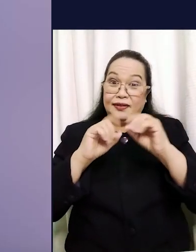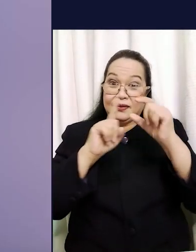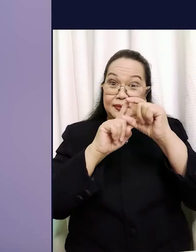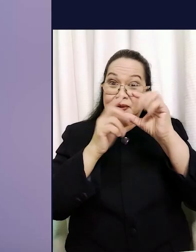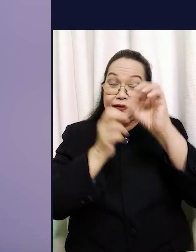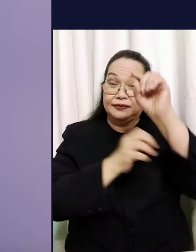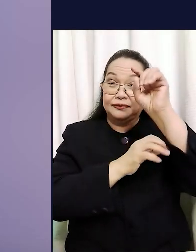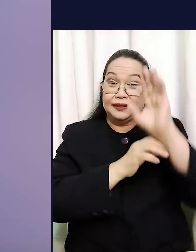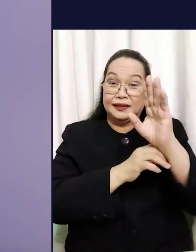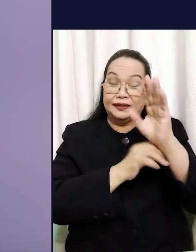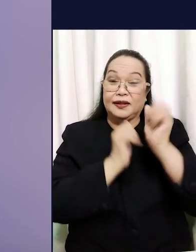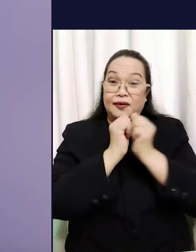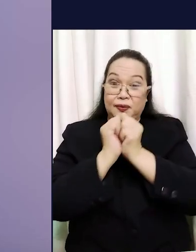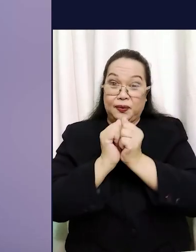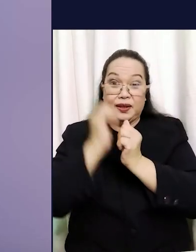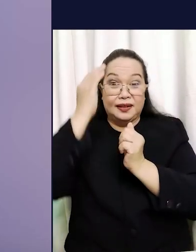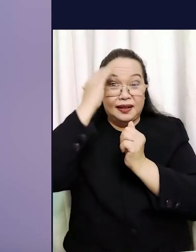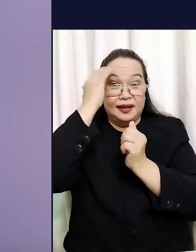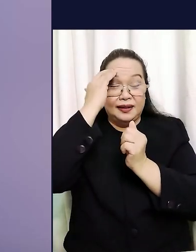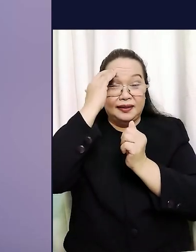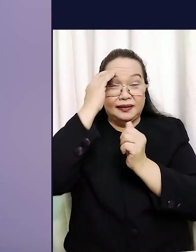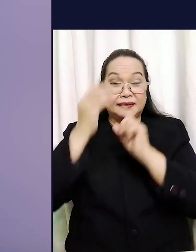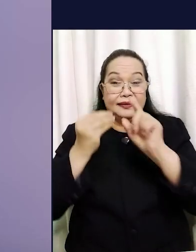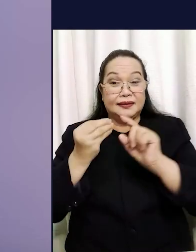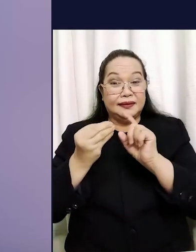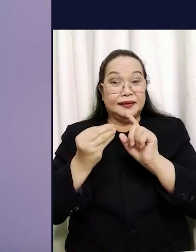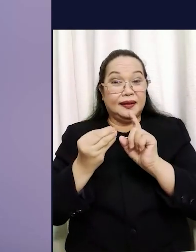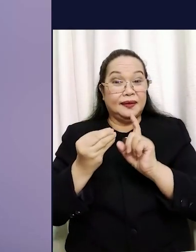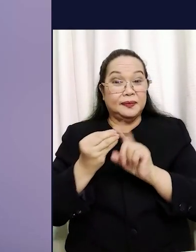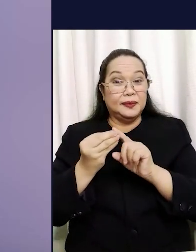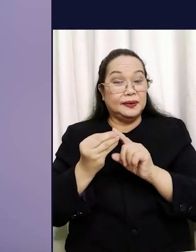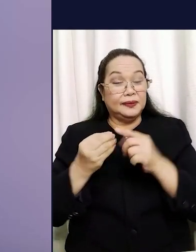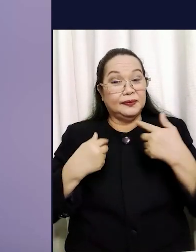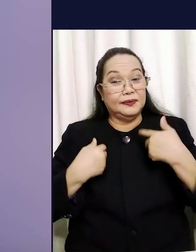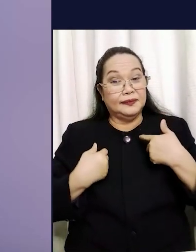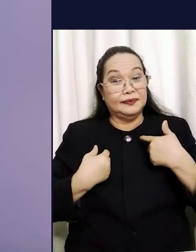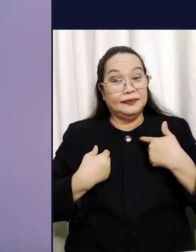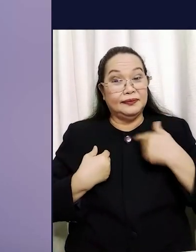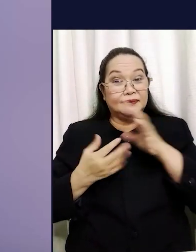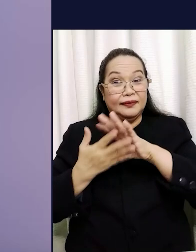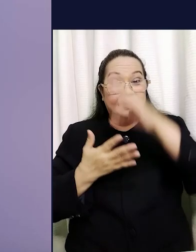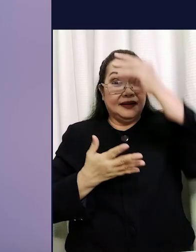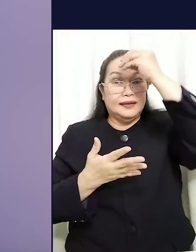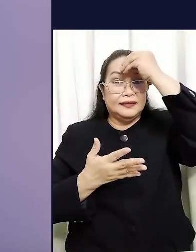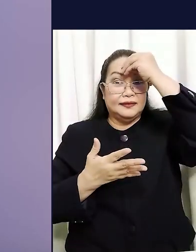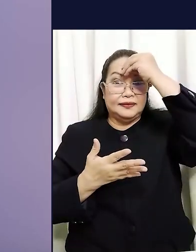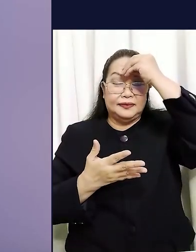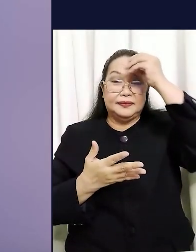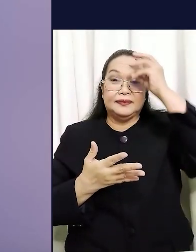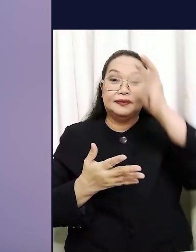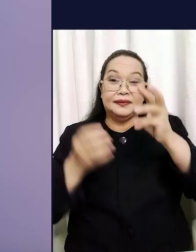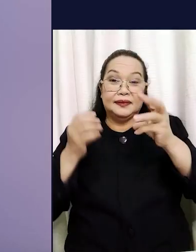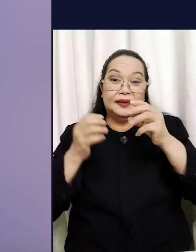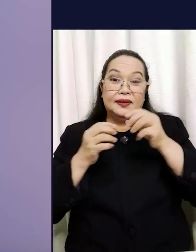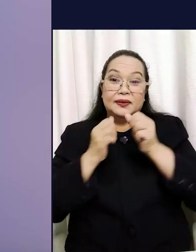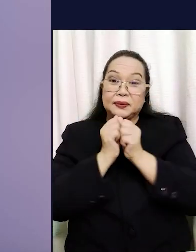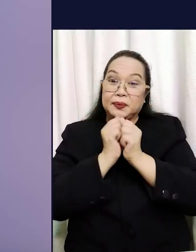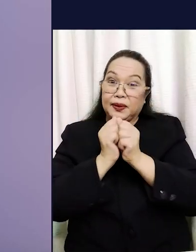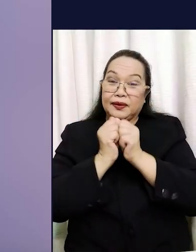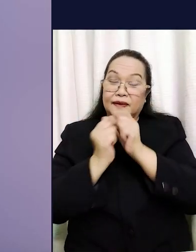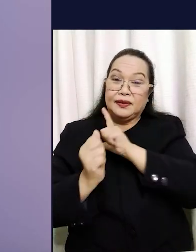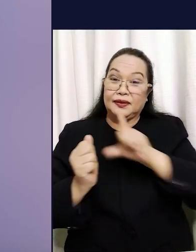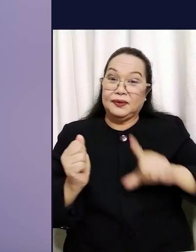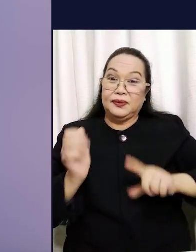yan. And nandun din yung mga pagpaprophesy o yung prophecy na they are teaching the Word of